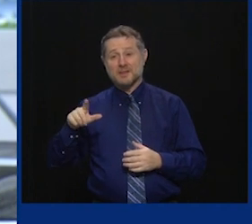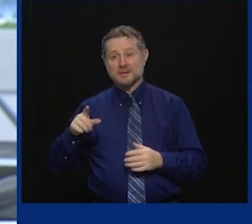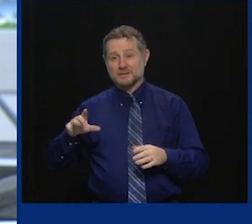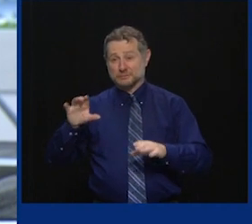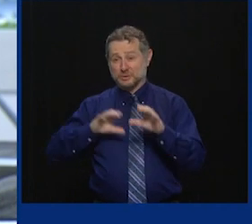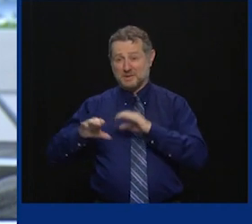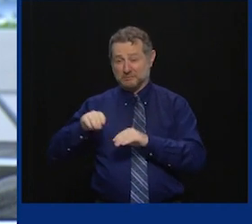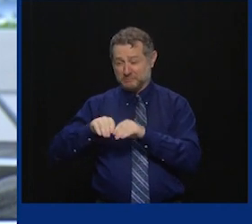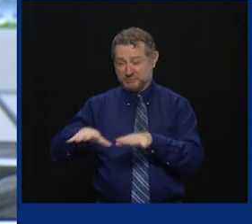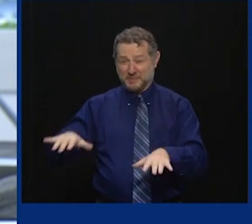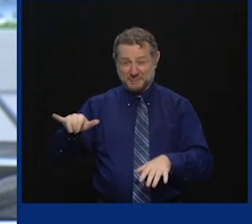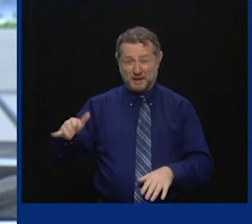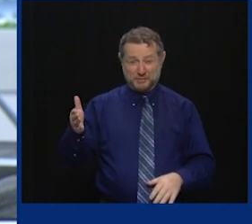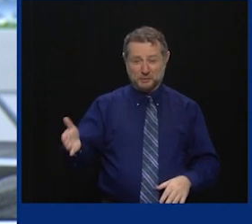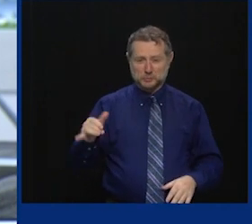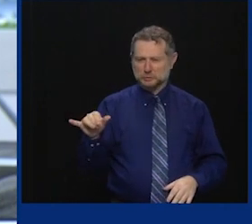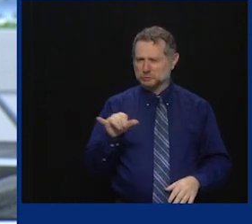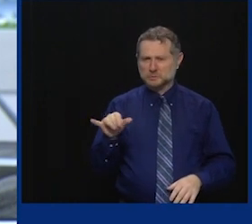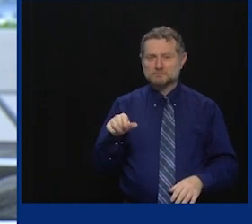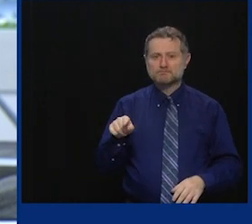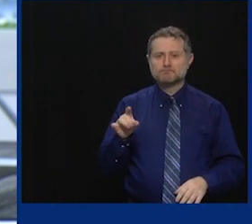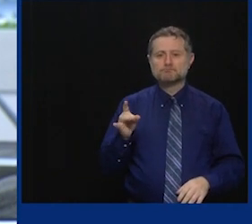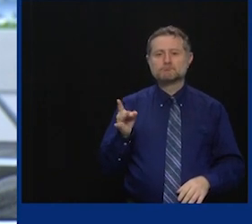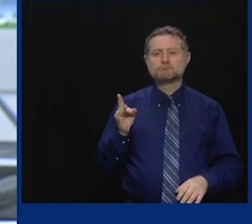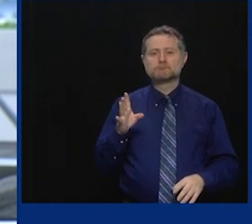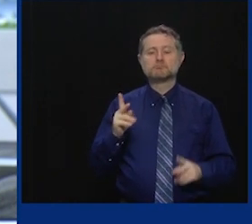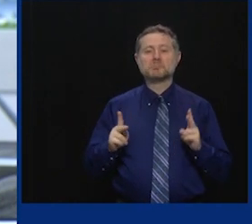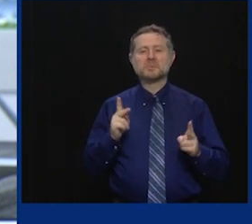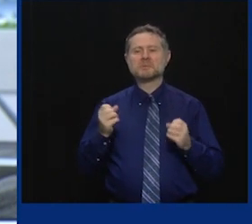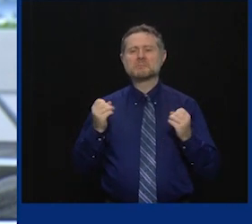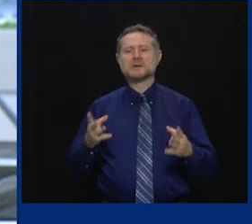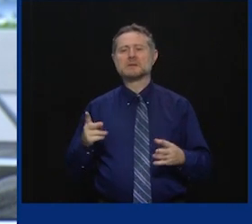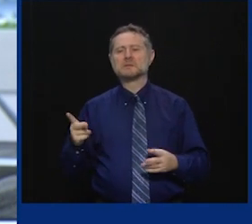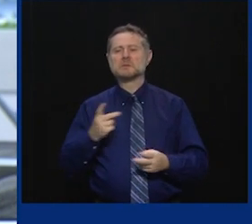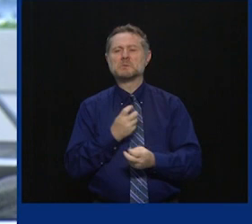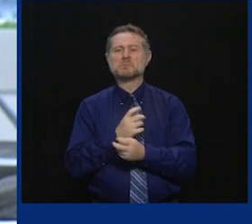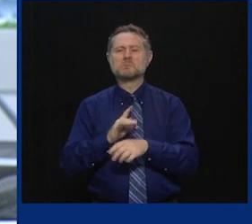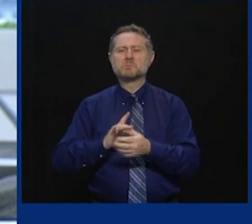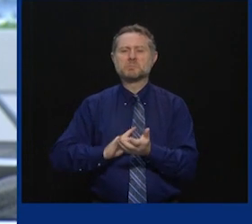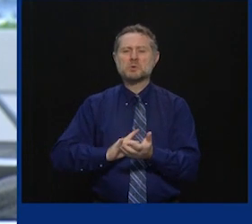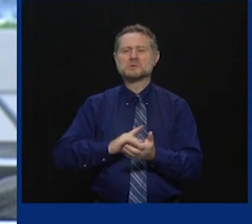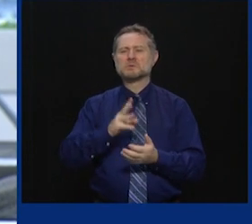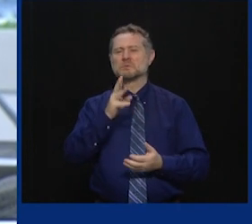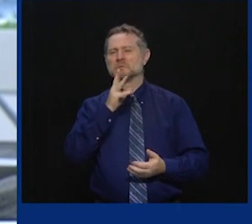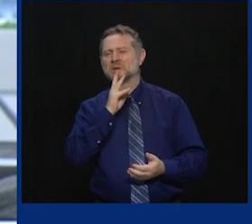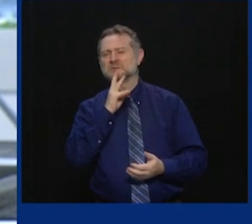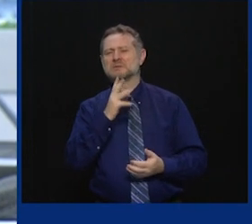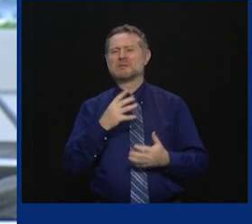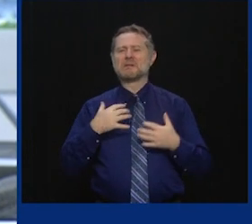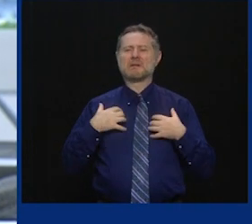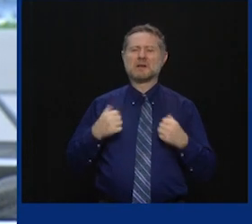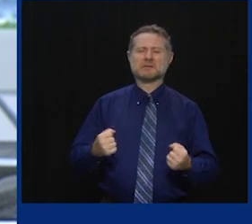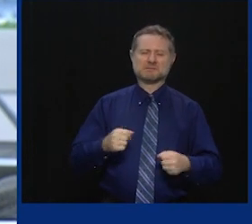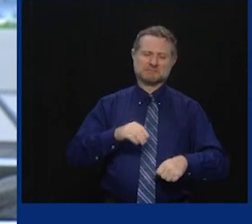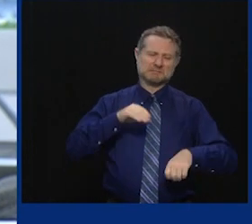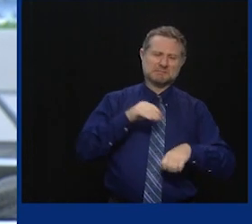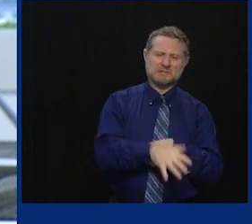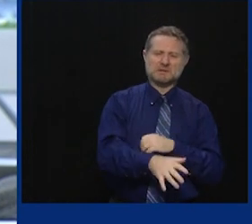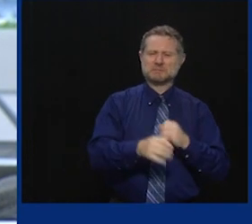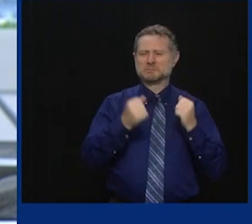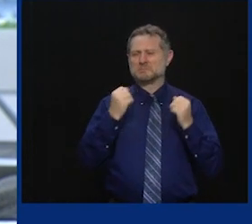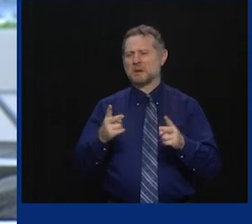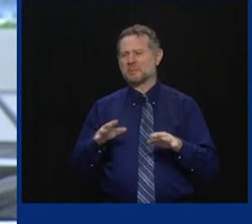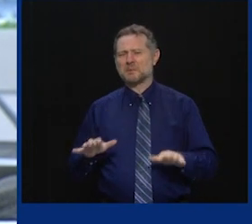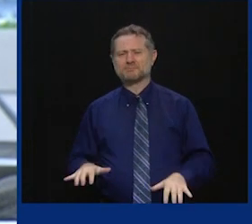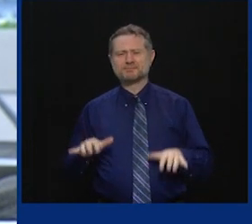so adversely affected from having to live in that environment, but also the health effects, quite extraordinary. And I'm just lucky to be